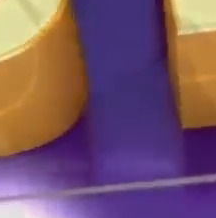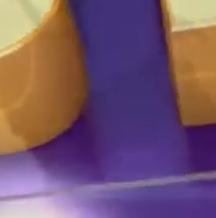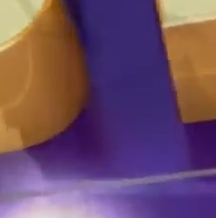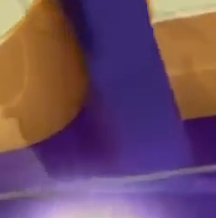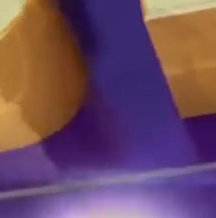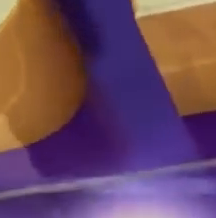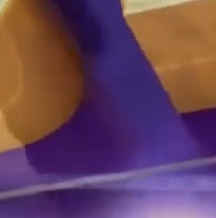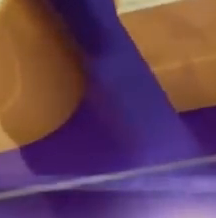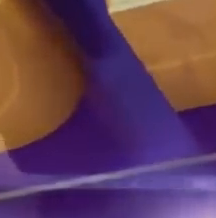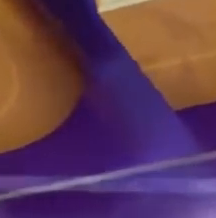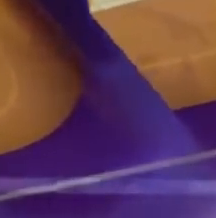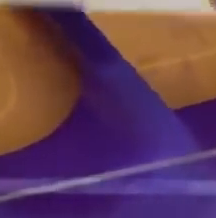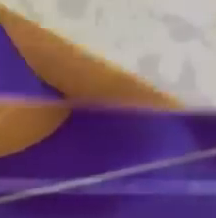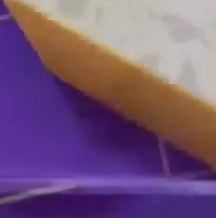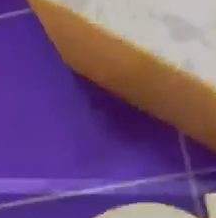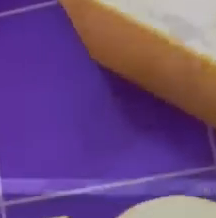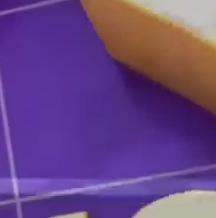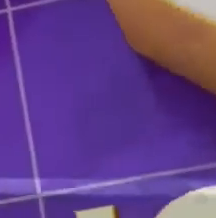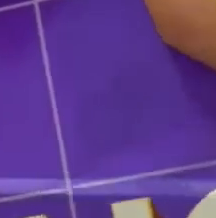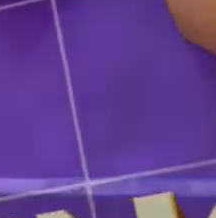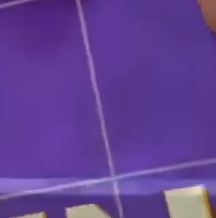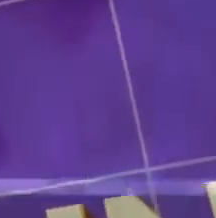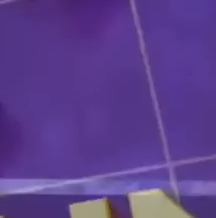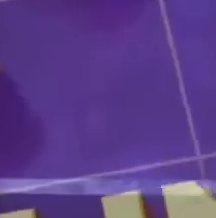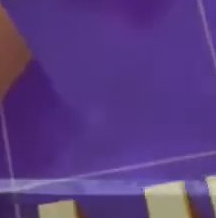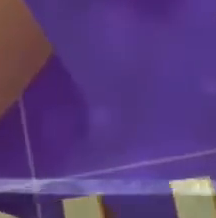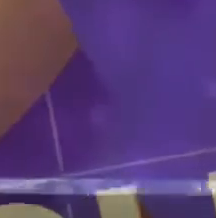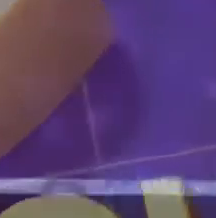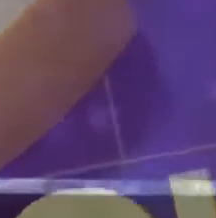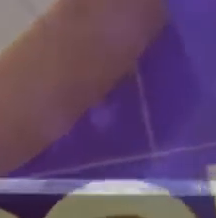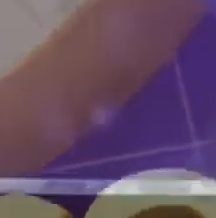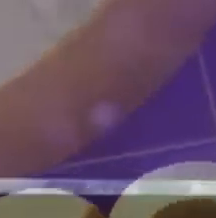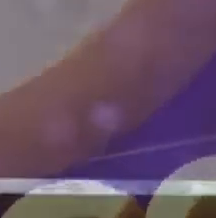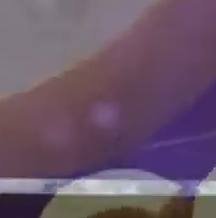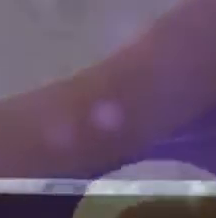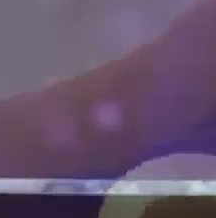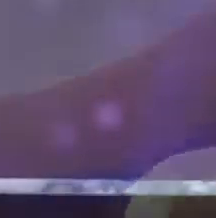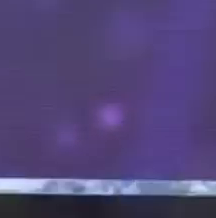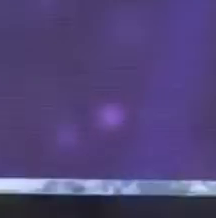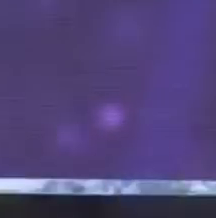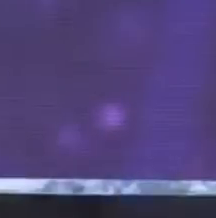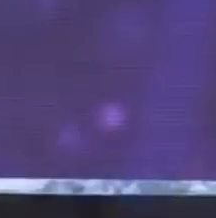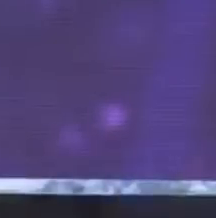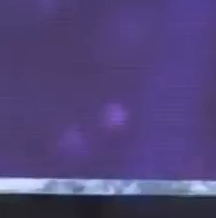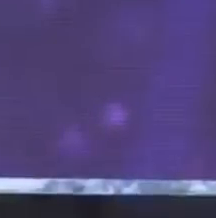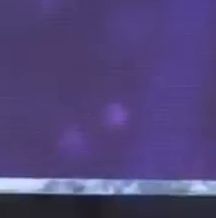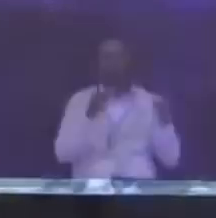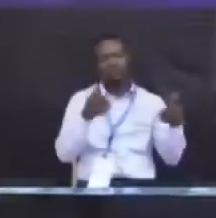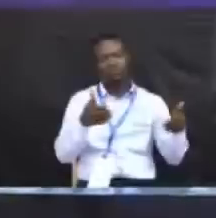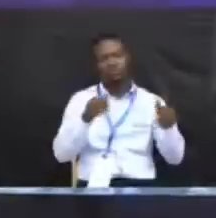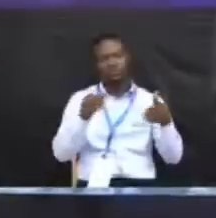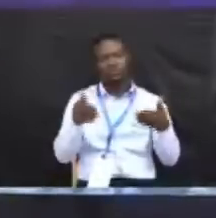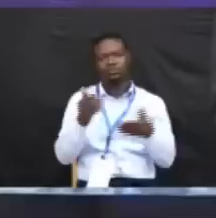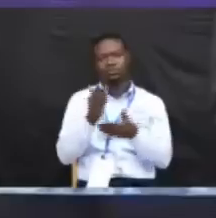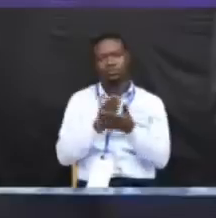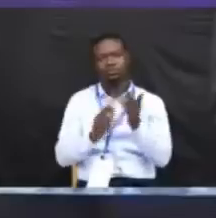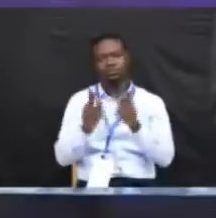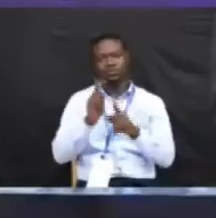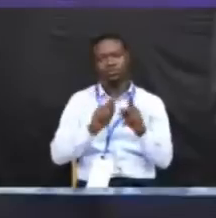Thank you pastor Cristiano and voice of Pentecost chairman. Want to make some few acknowledgements.